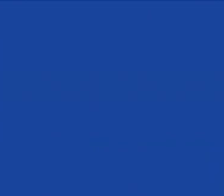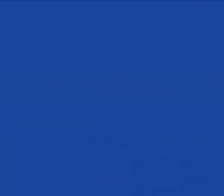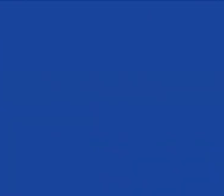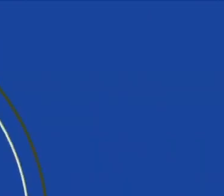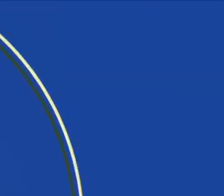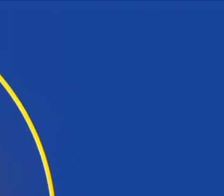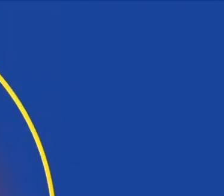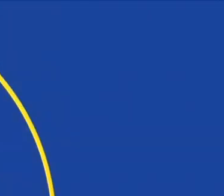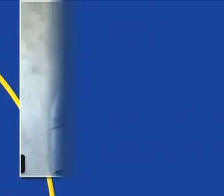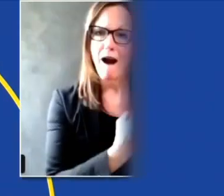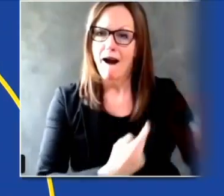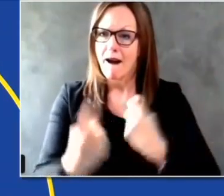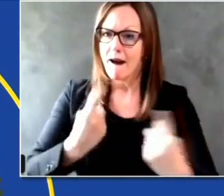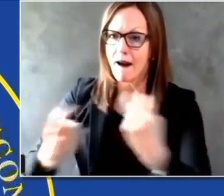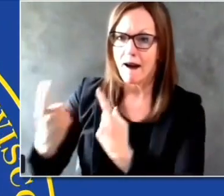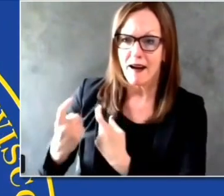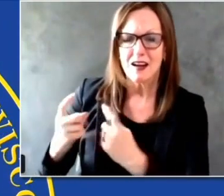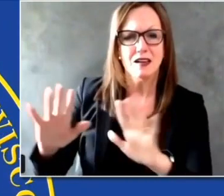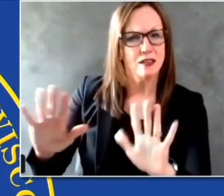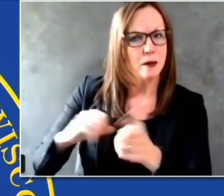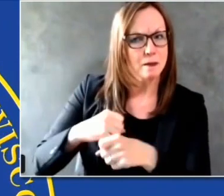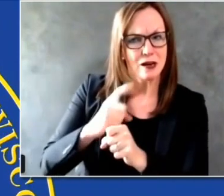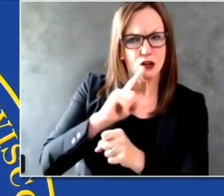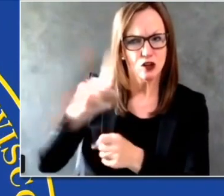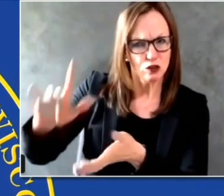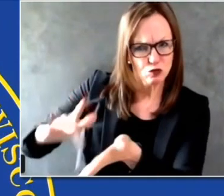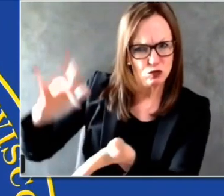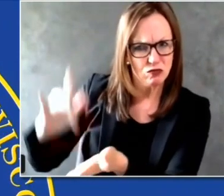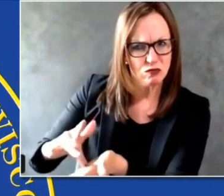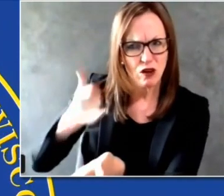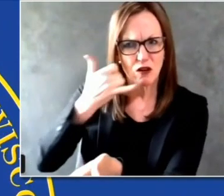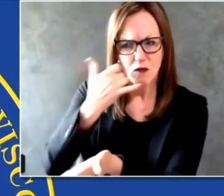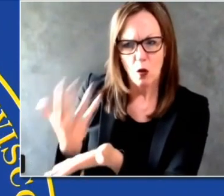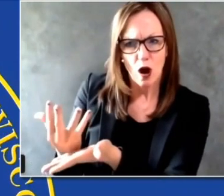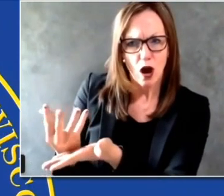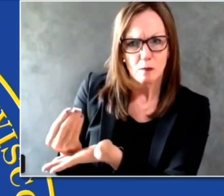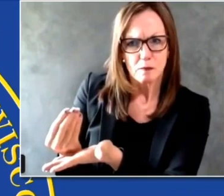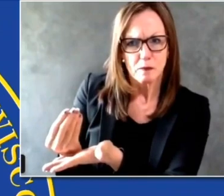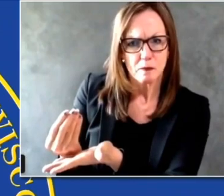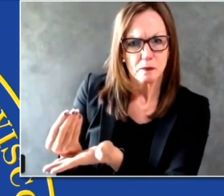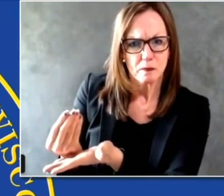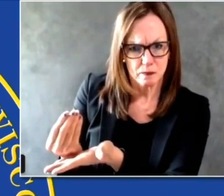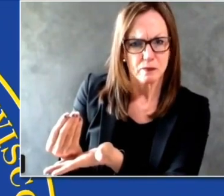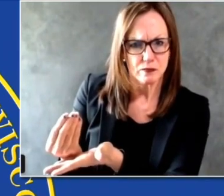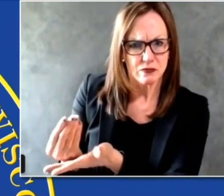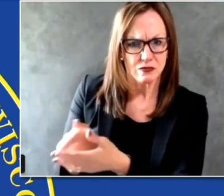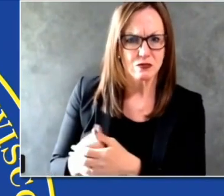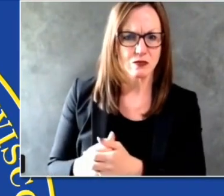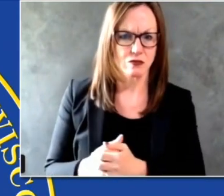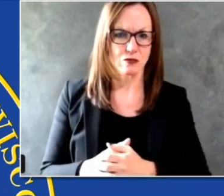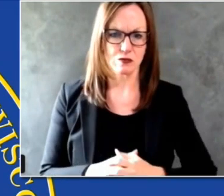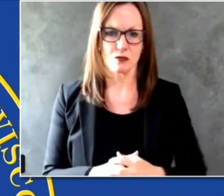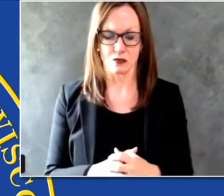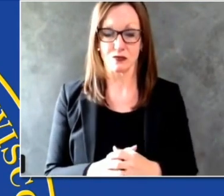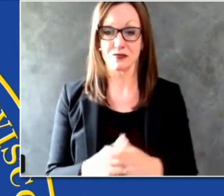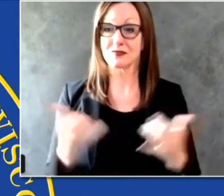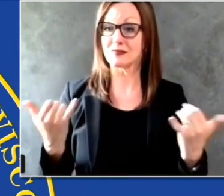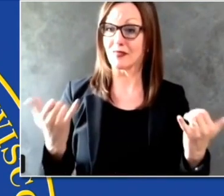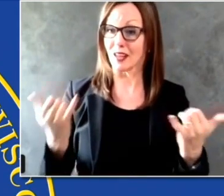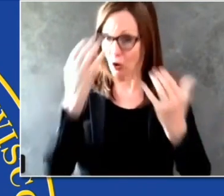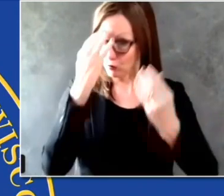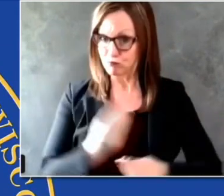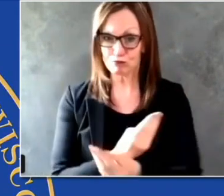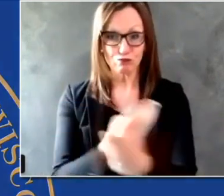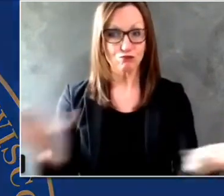Stephanie Smiley, the interim state health officer and administrator of the DHS Division of Public Health, and Major General Paul Knapp of the